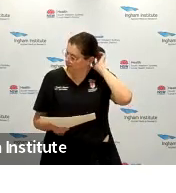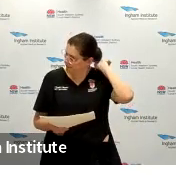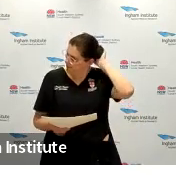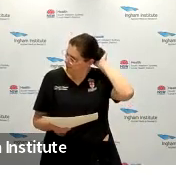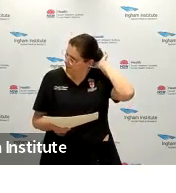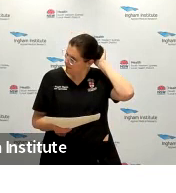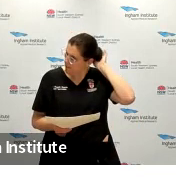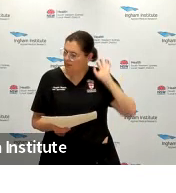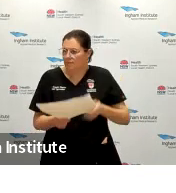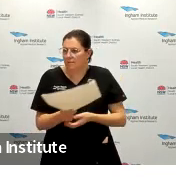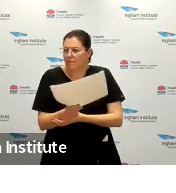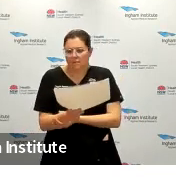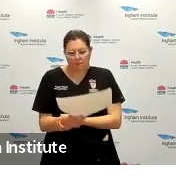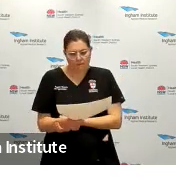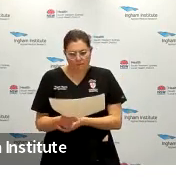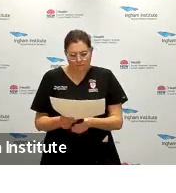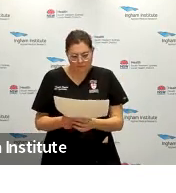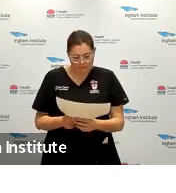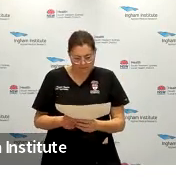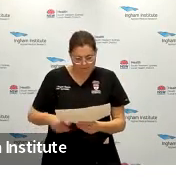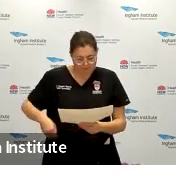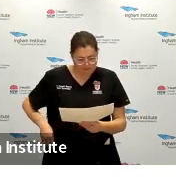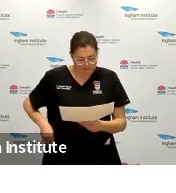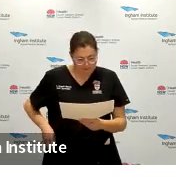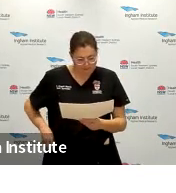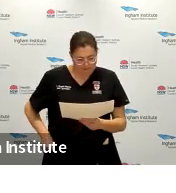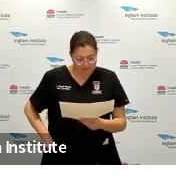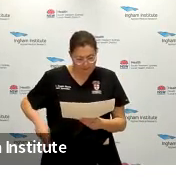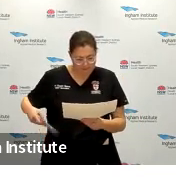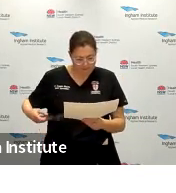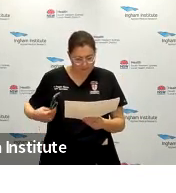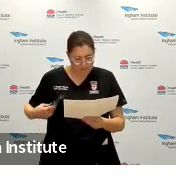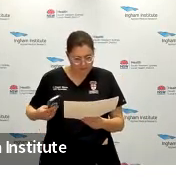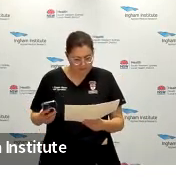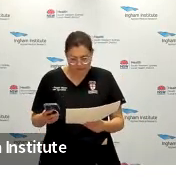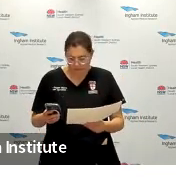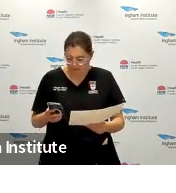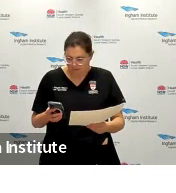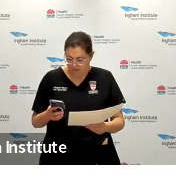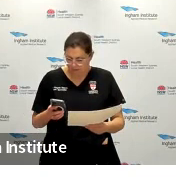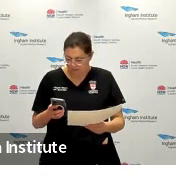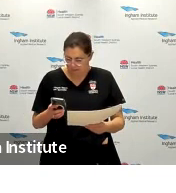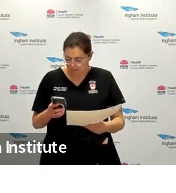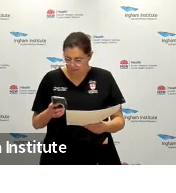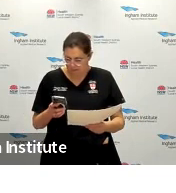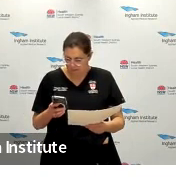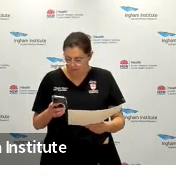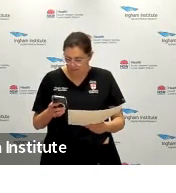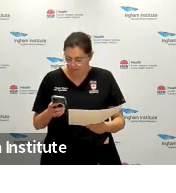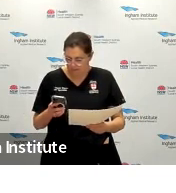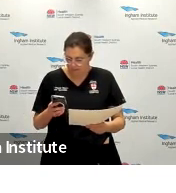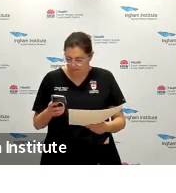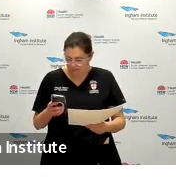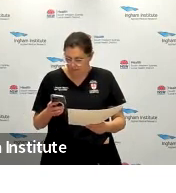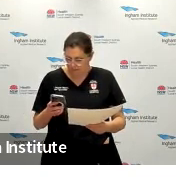the first time using RNA therapy, able to show the blue line that we could control the blood pressure back to normal levels,